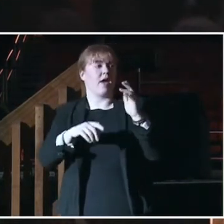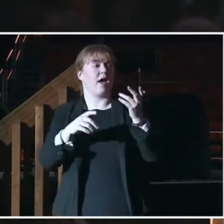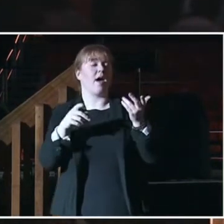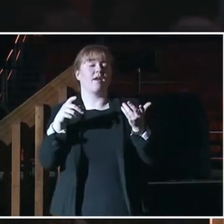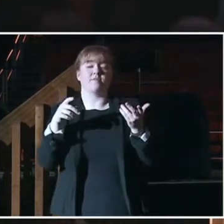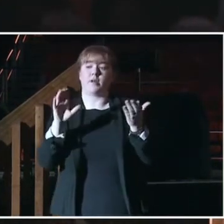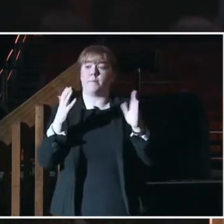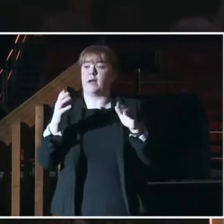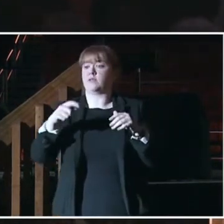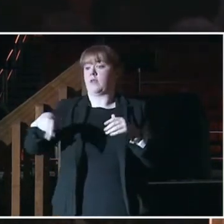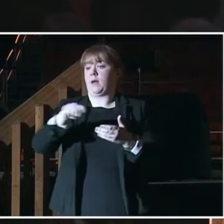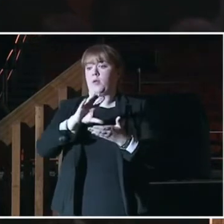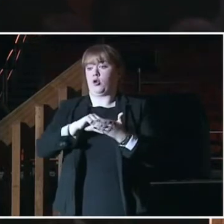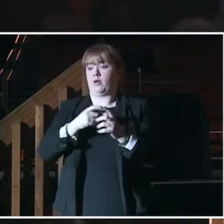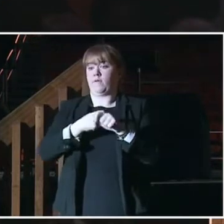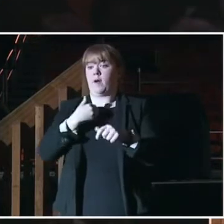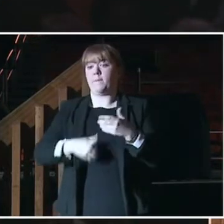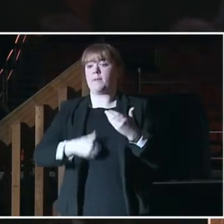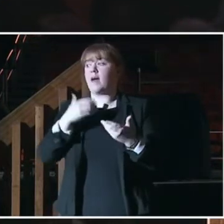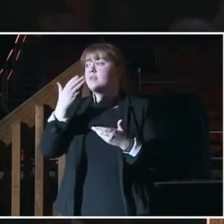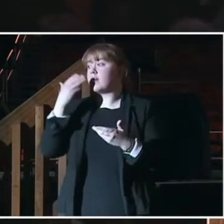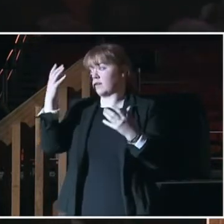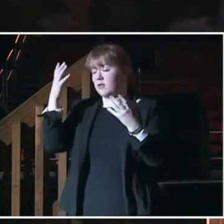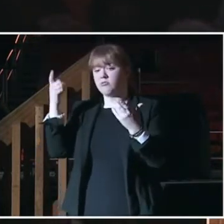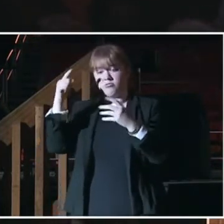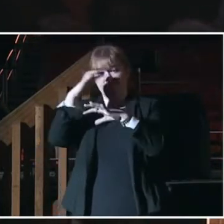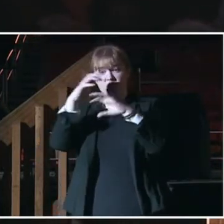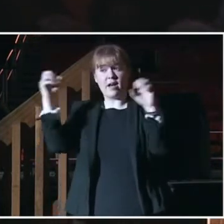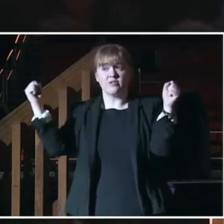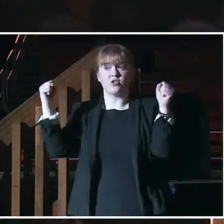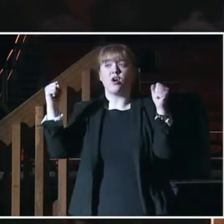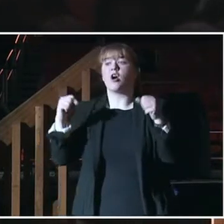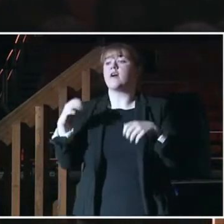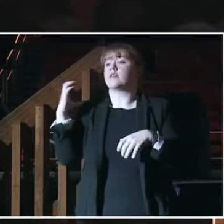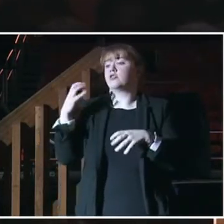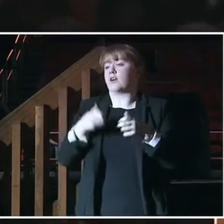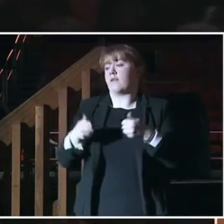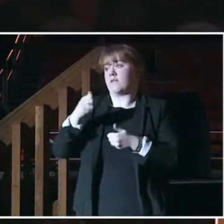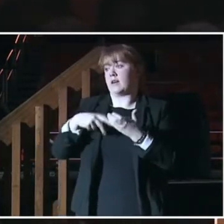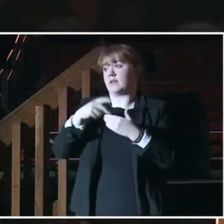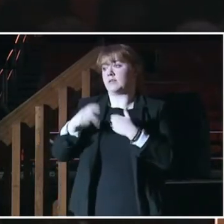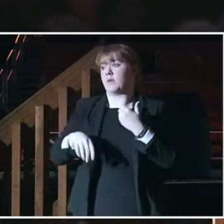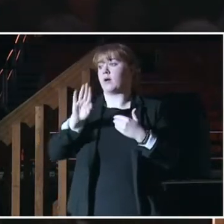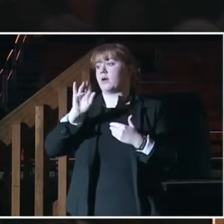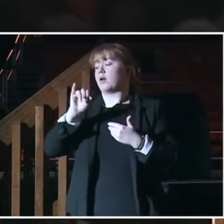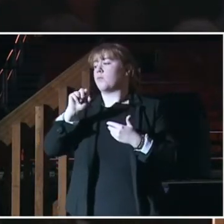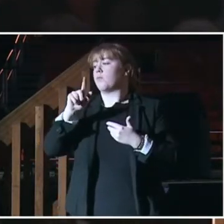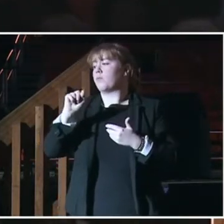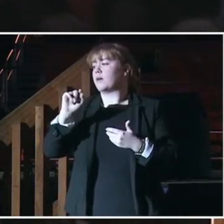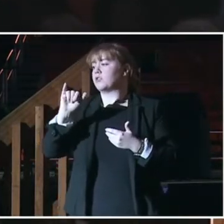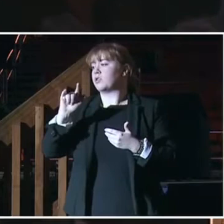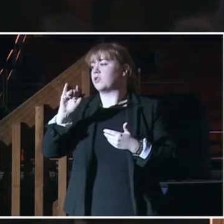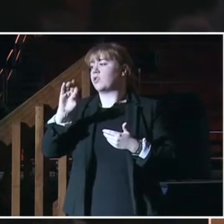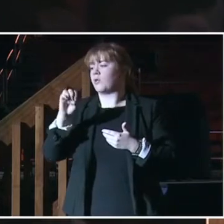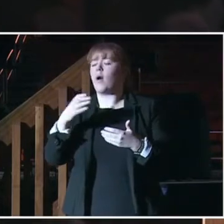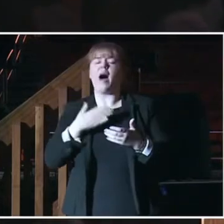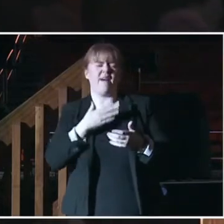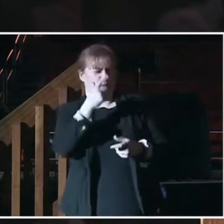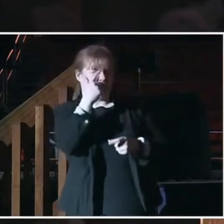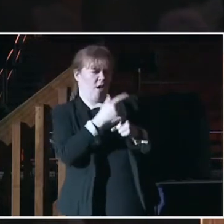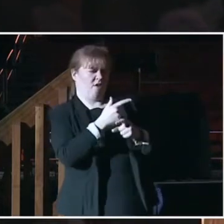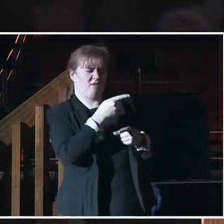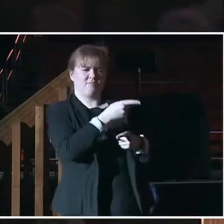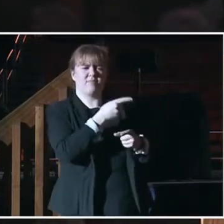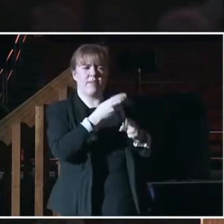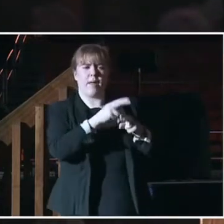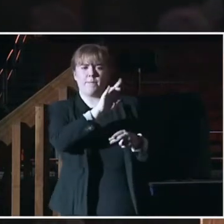the chair of this year's program, Bridget Yule, and of course to, I have a brother named Brian, but I have a new brother named Brian,